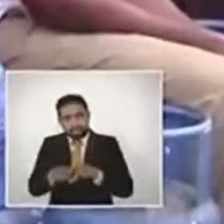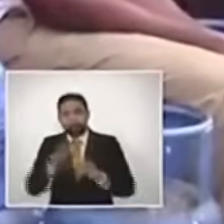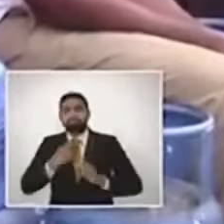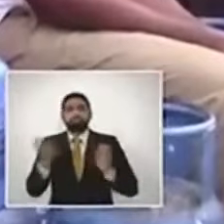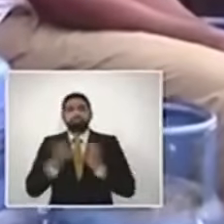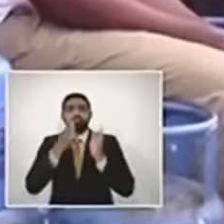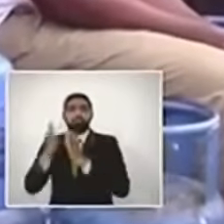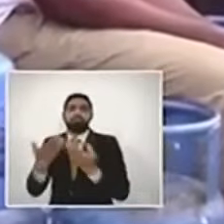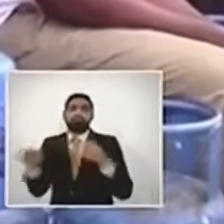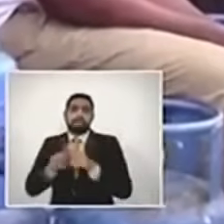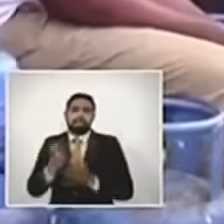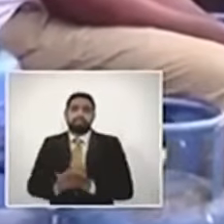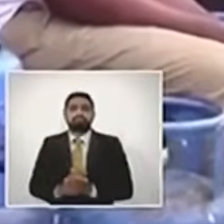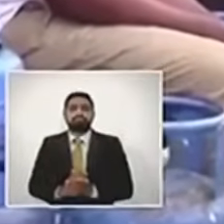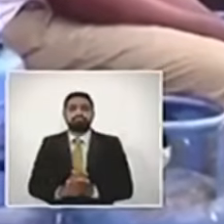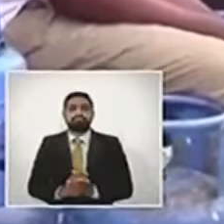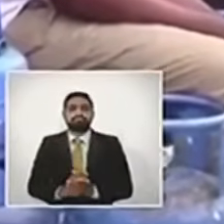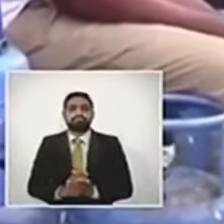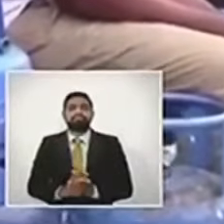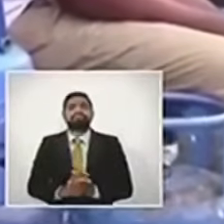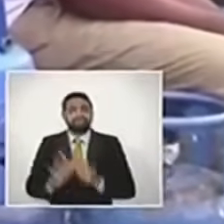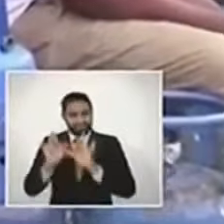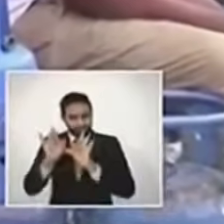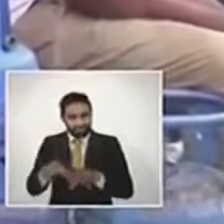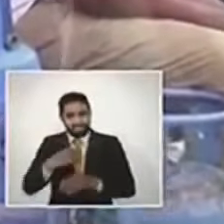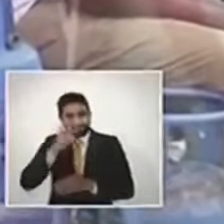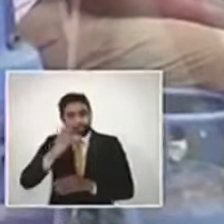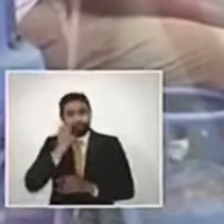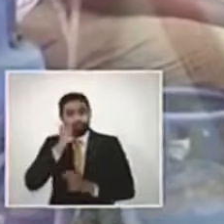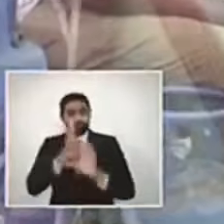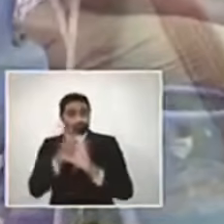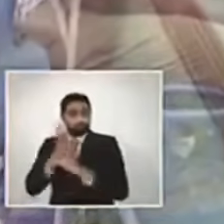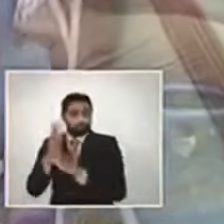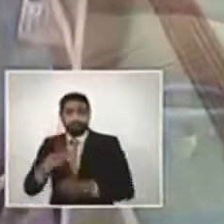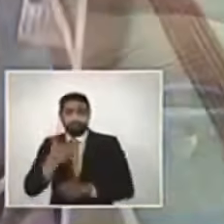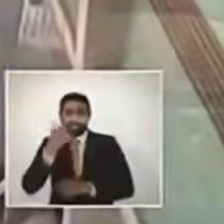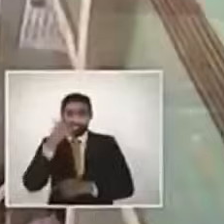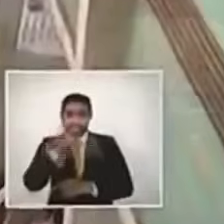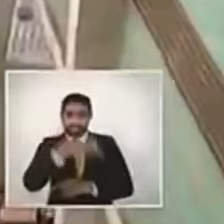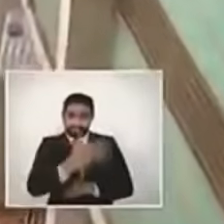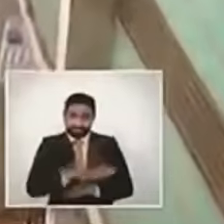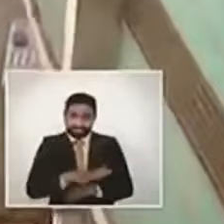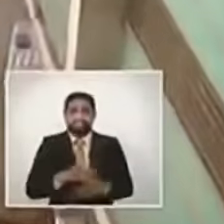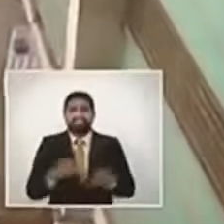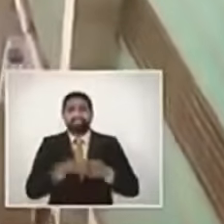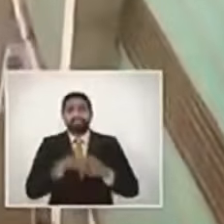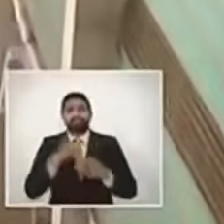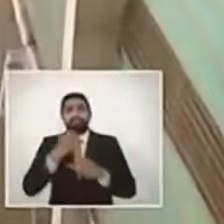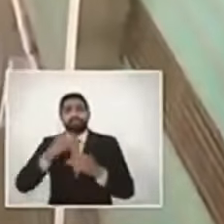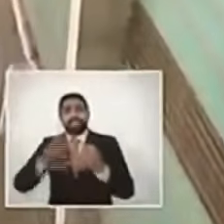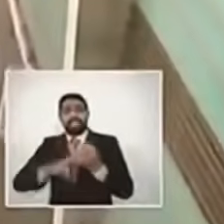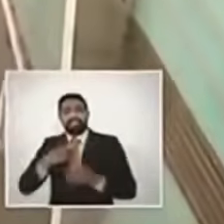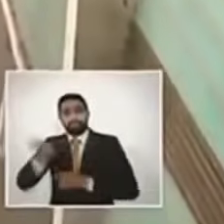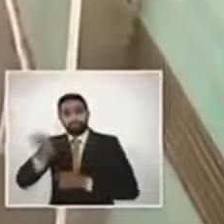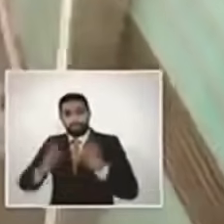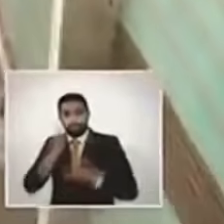Against a backdrop where long queues are seen at filling stations and to buy gas cylinders, the price of vegetables has skyrocketed as harvest